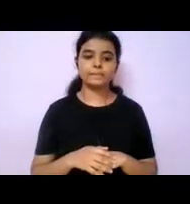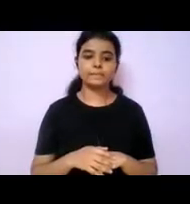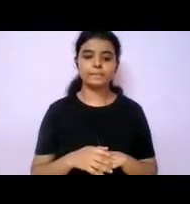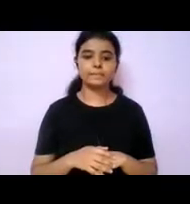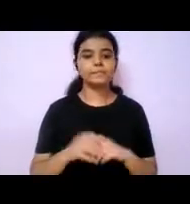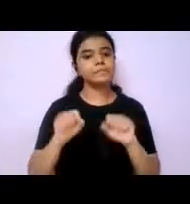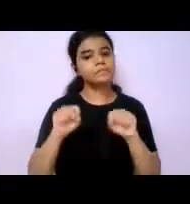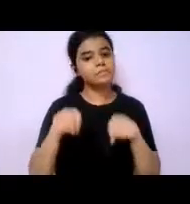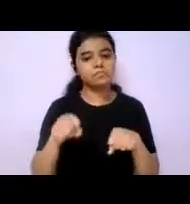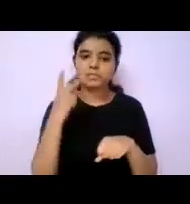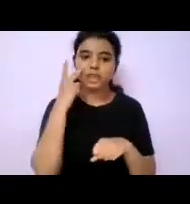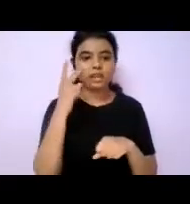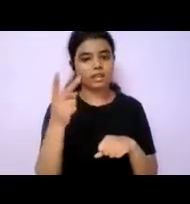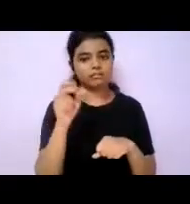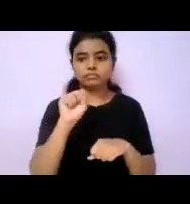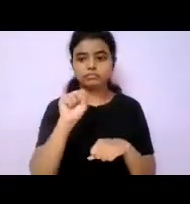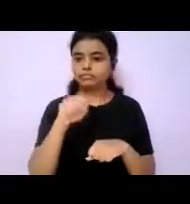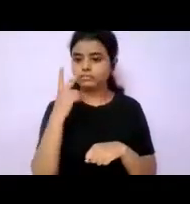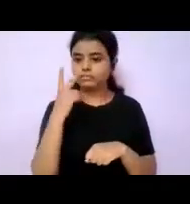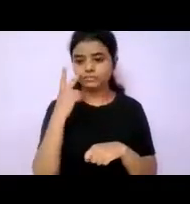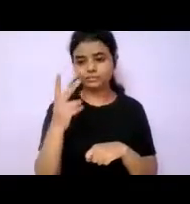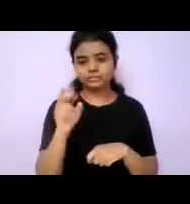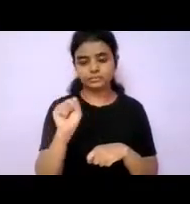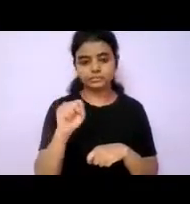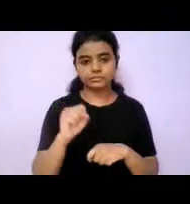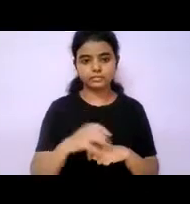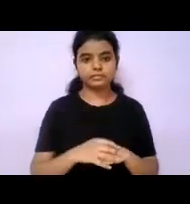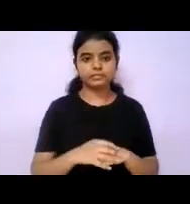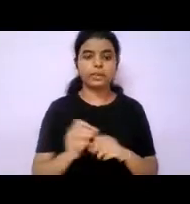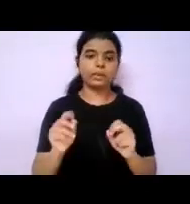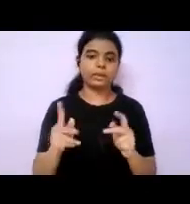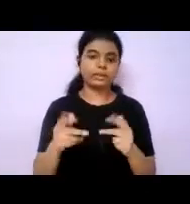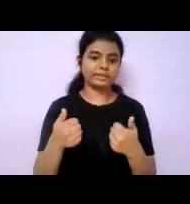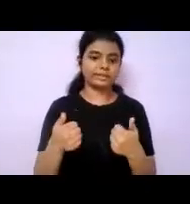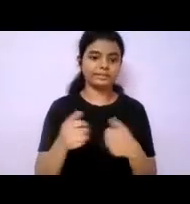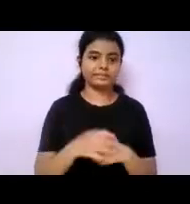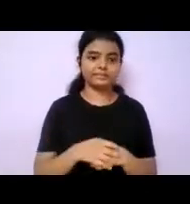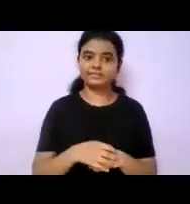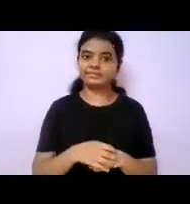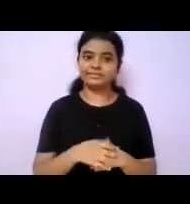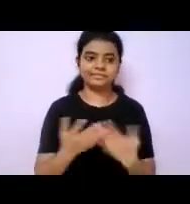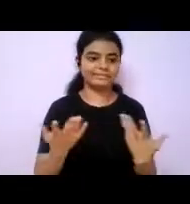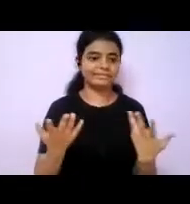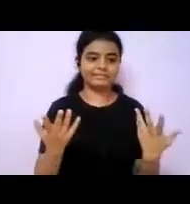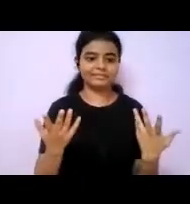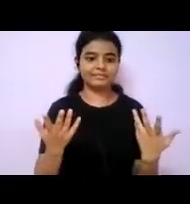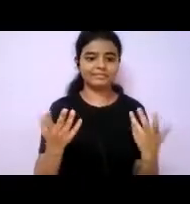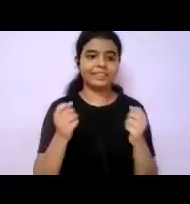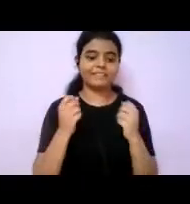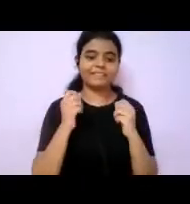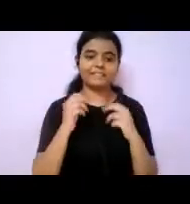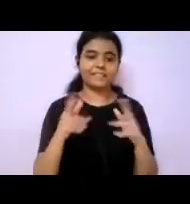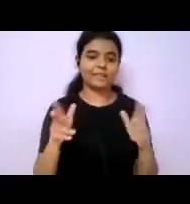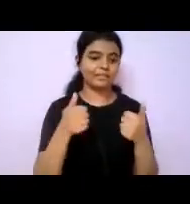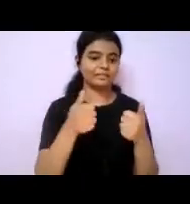Yes, we can see it. Yeah. Okay. All right.